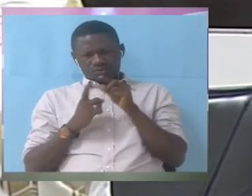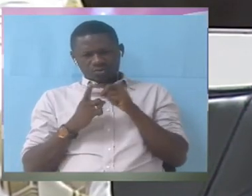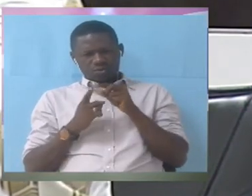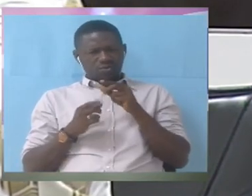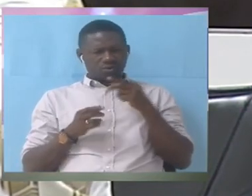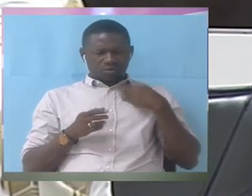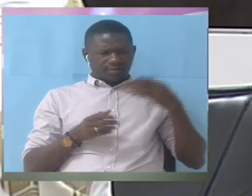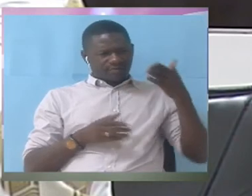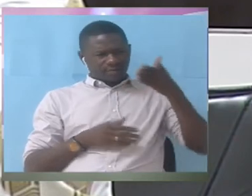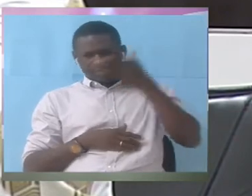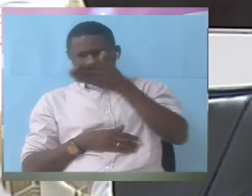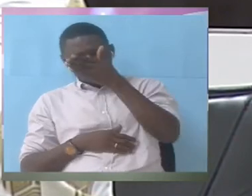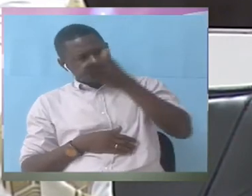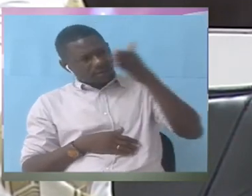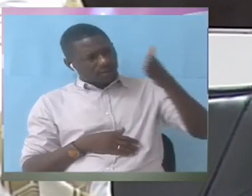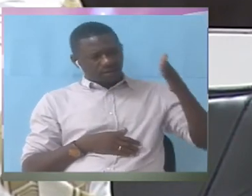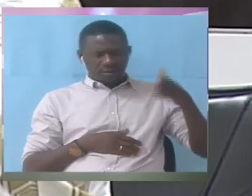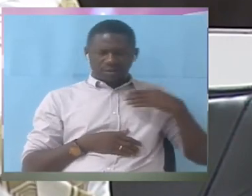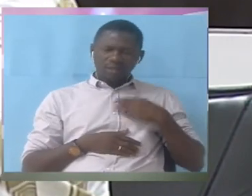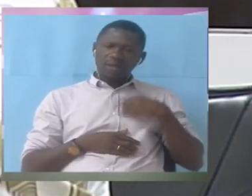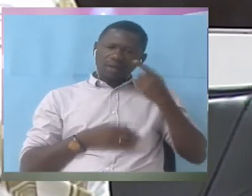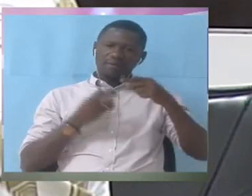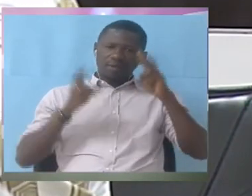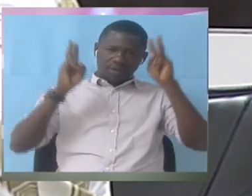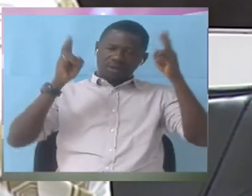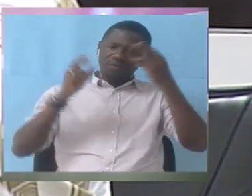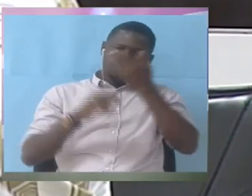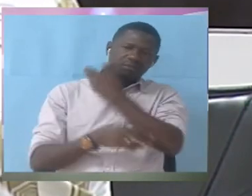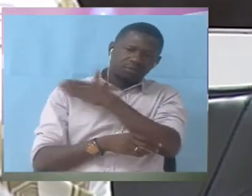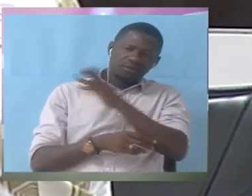Am yena bere bi xamne dem nañ fa nemeku ji den mu dem.